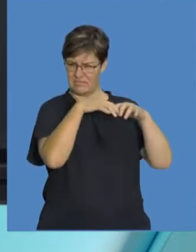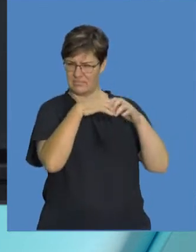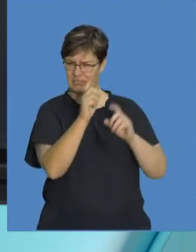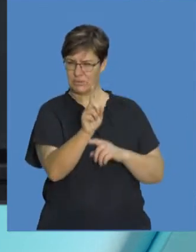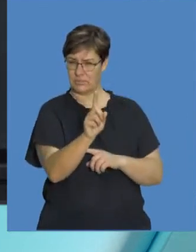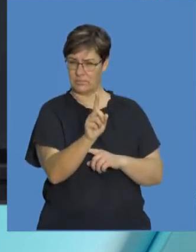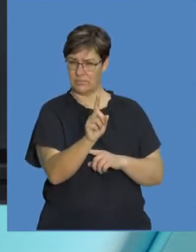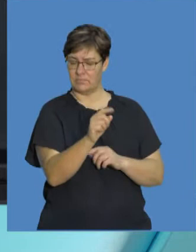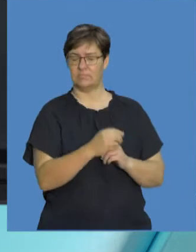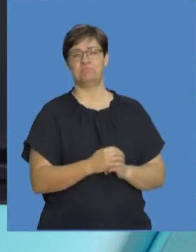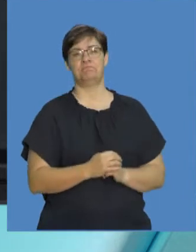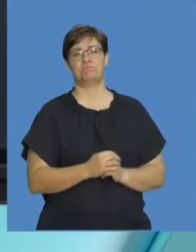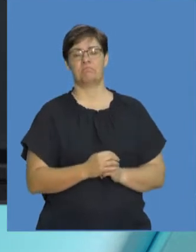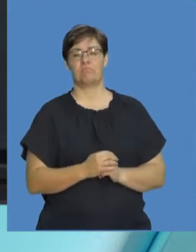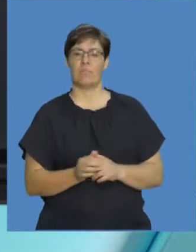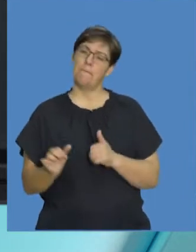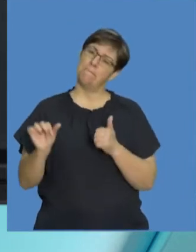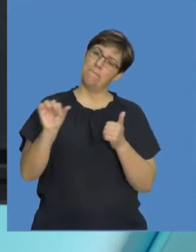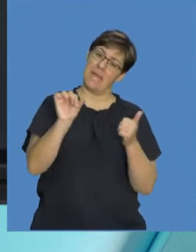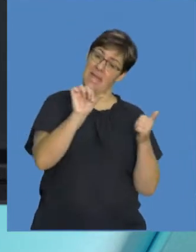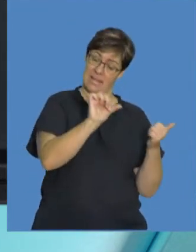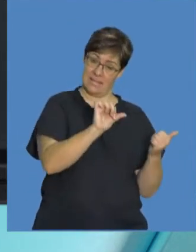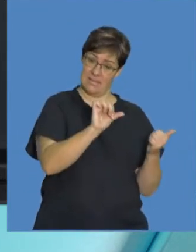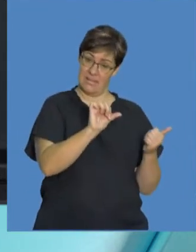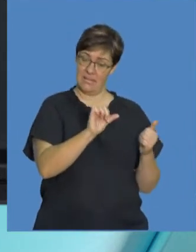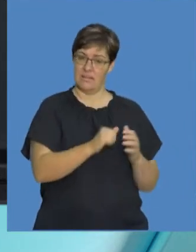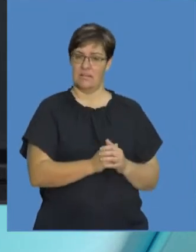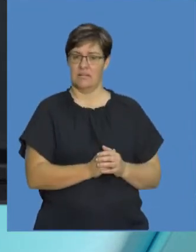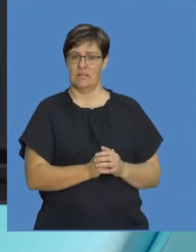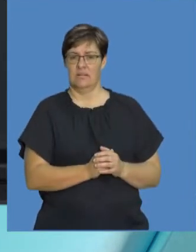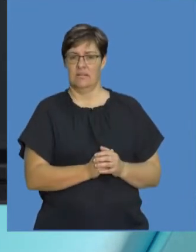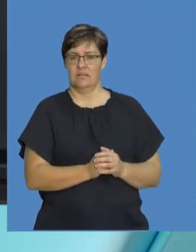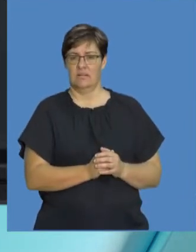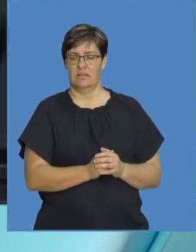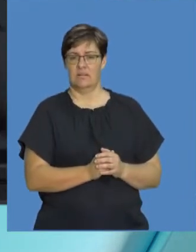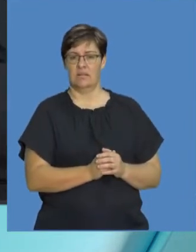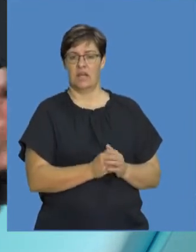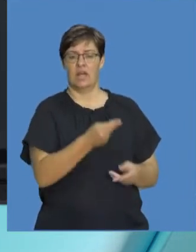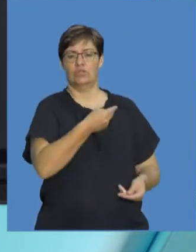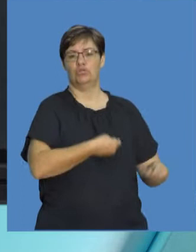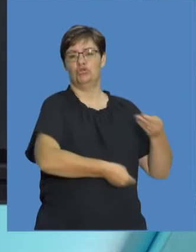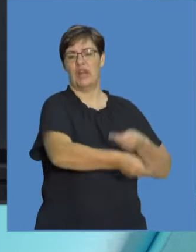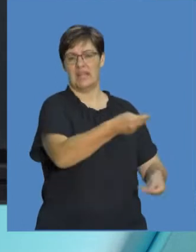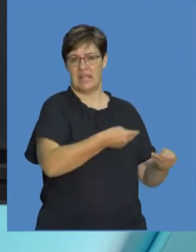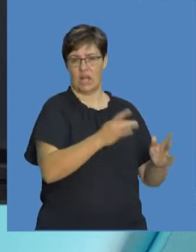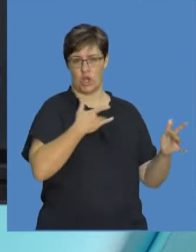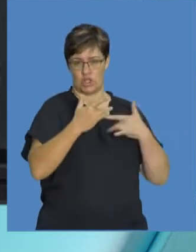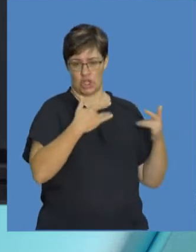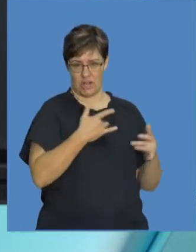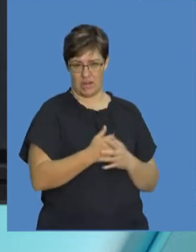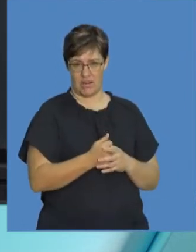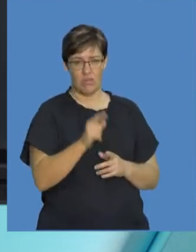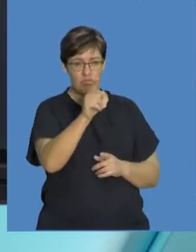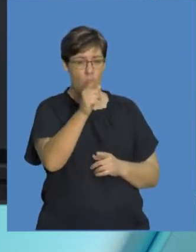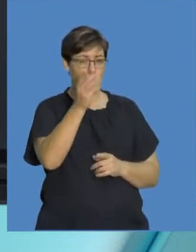here. Let's go back to a trading concern. I'm drawing now on